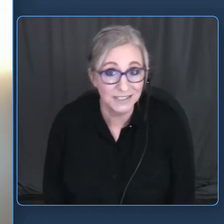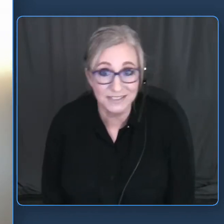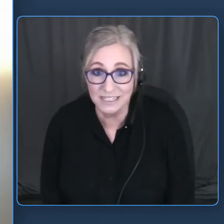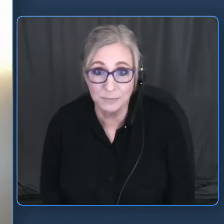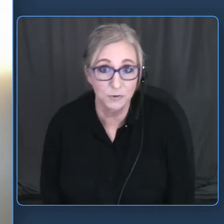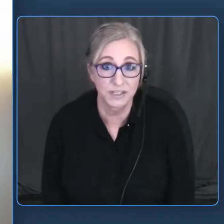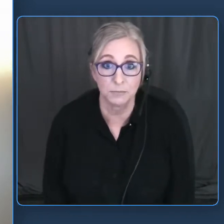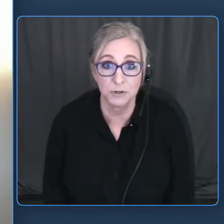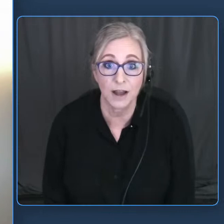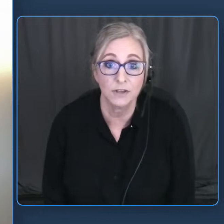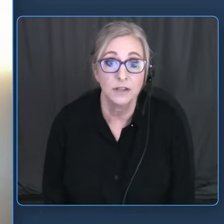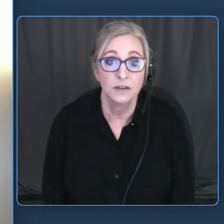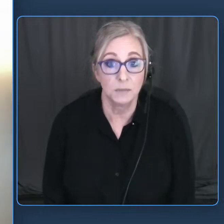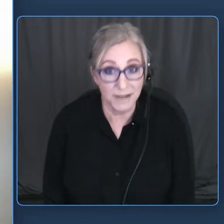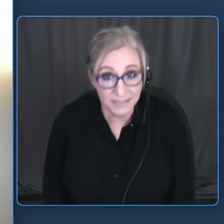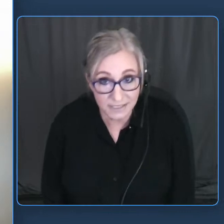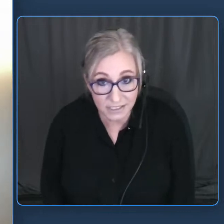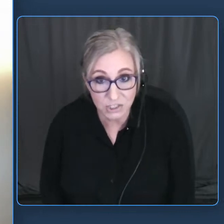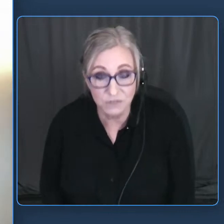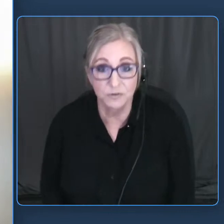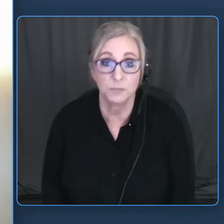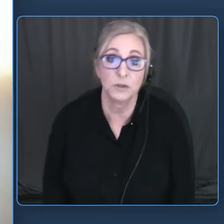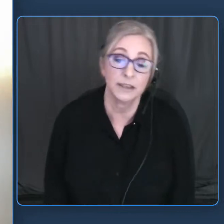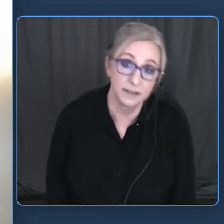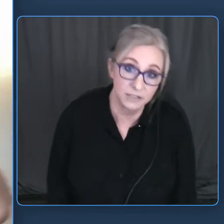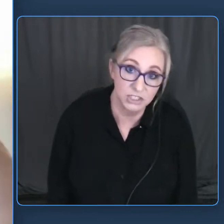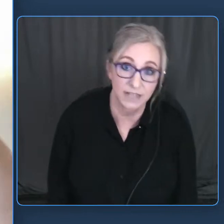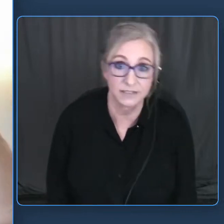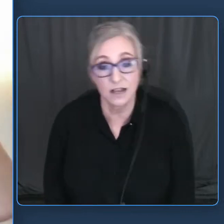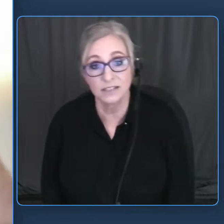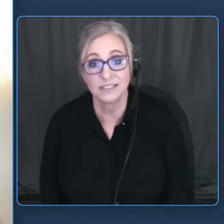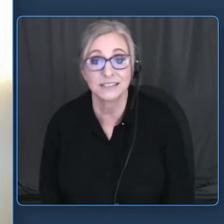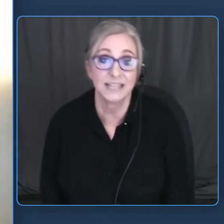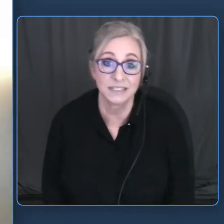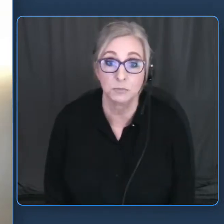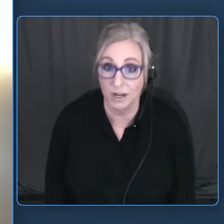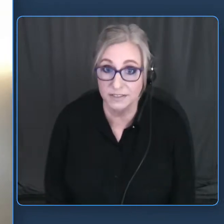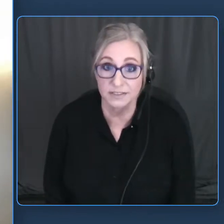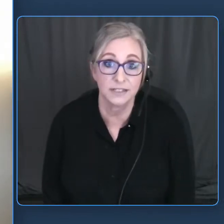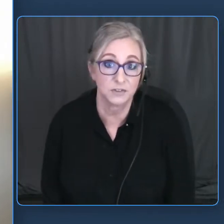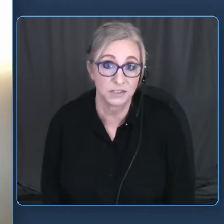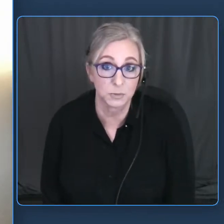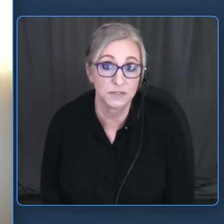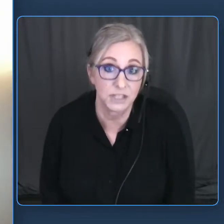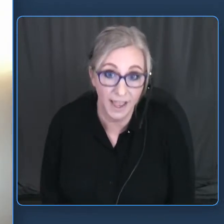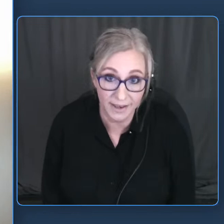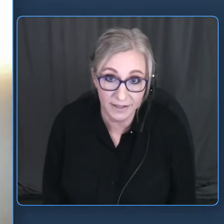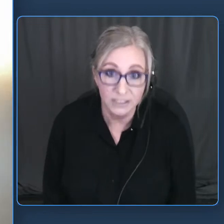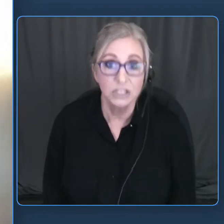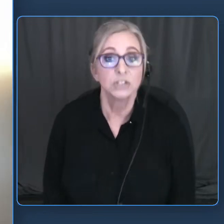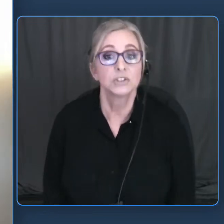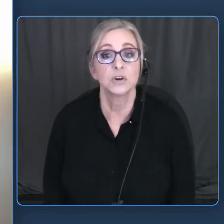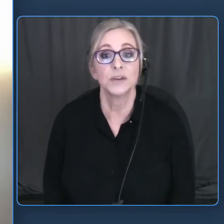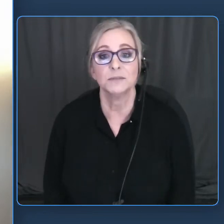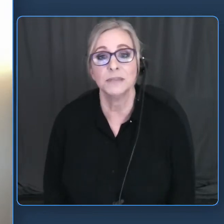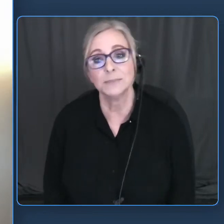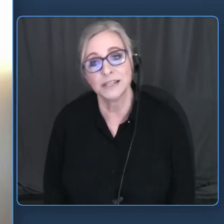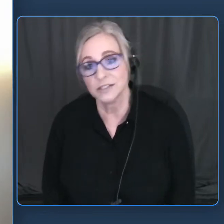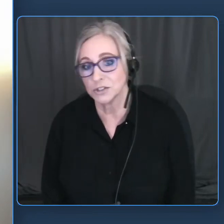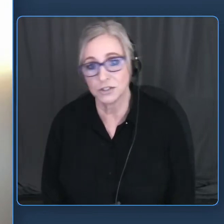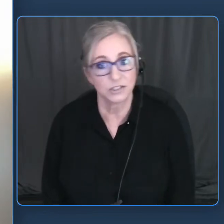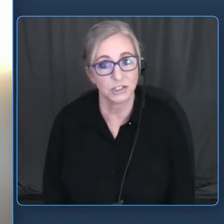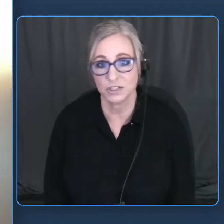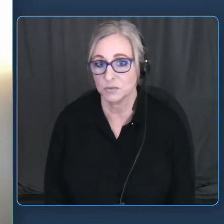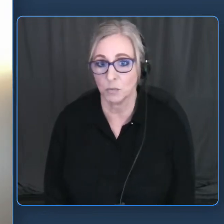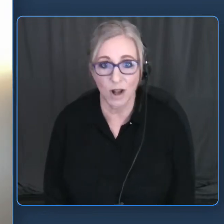still processing before they can put out the message from English to ASL. It does take some processing and there's a little bit of a lag. So it may